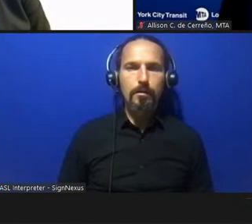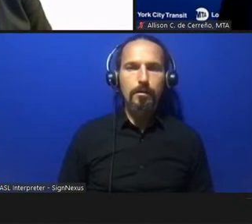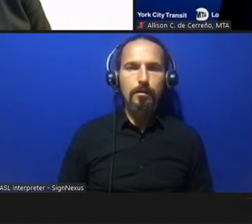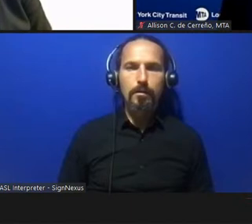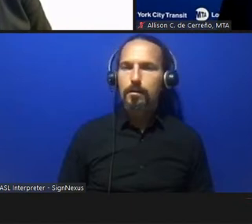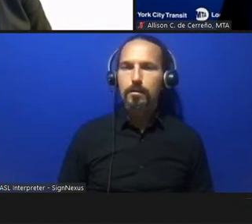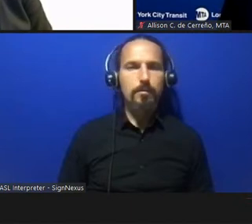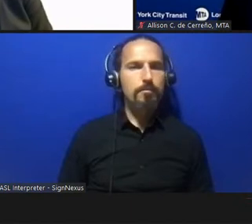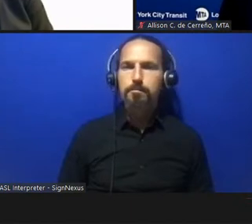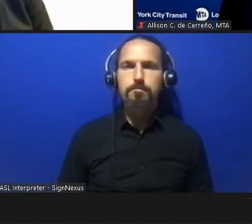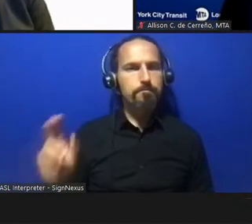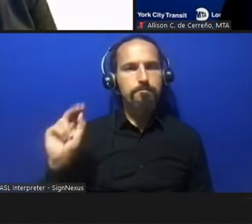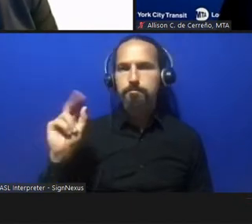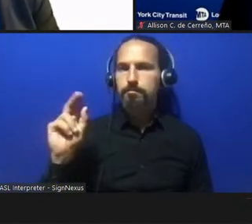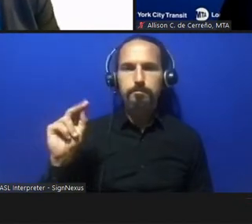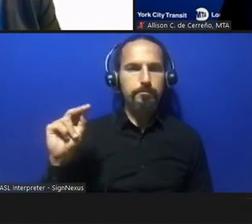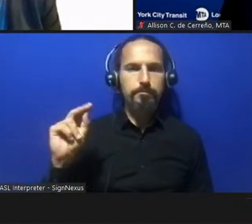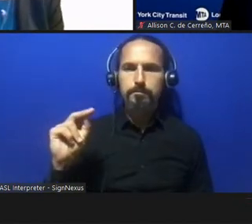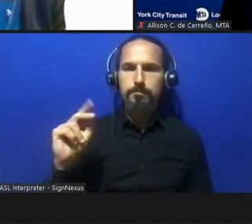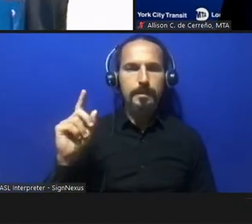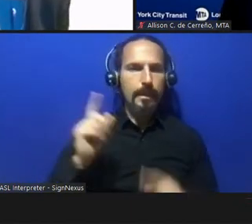we still can't hear you